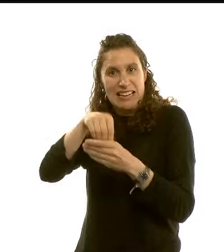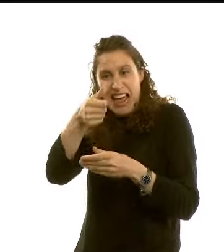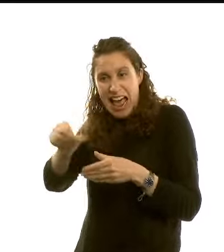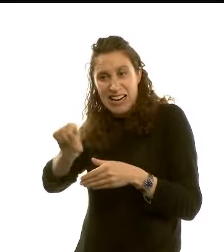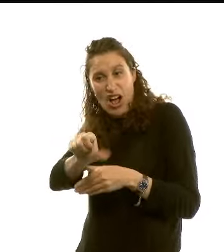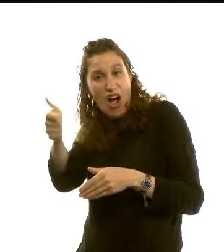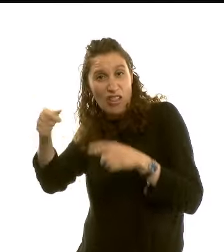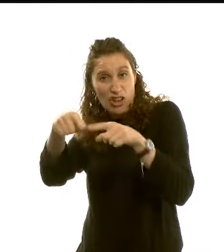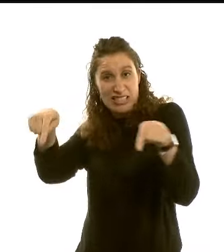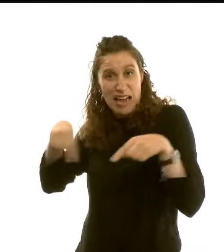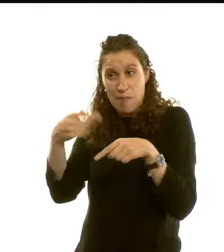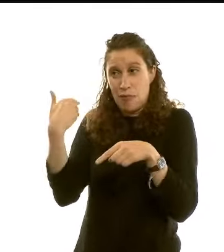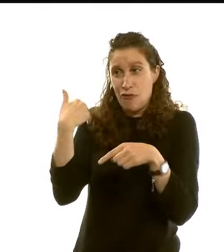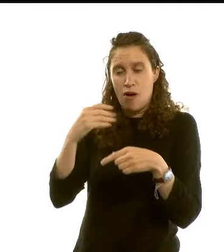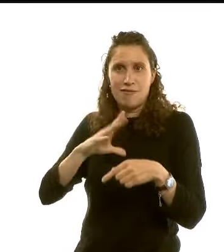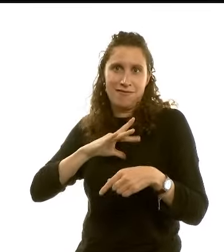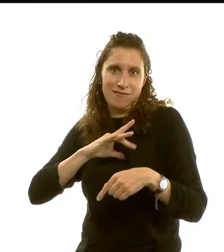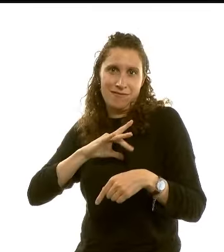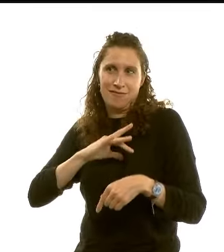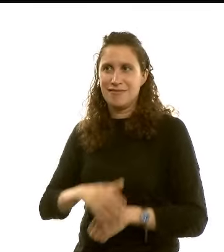set.